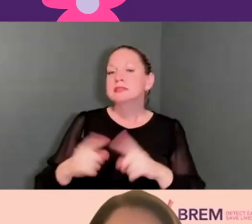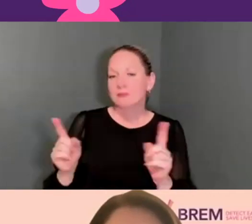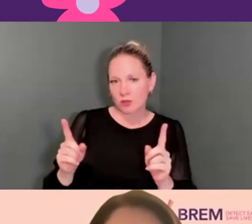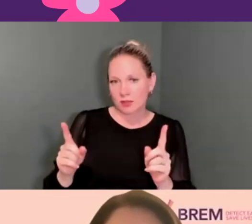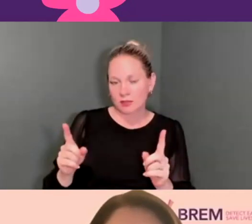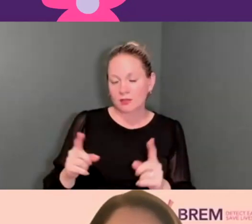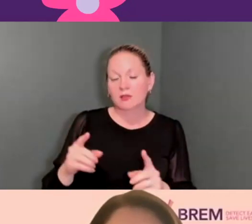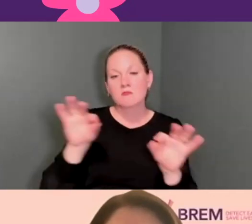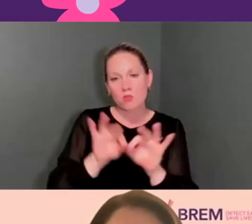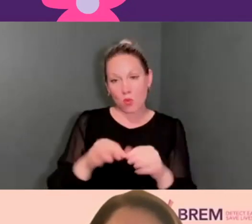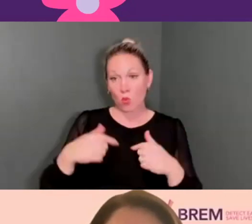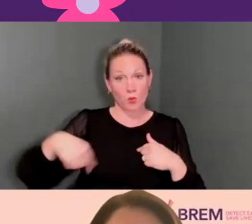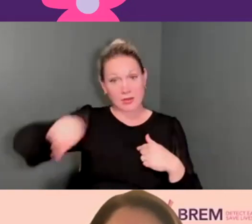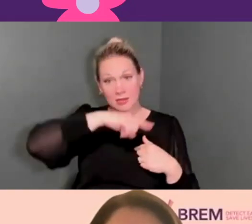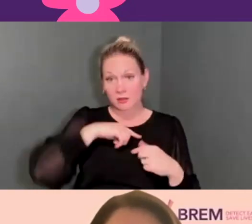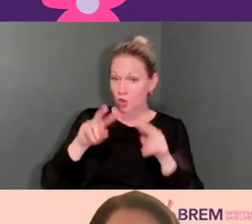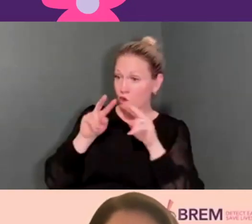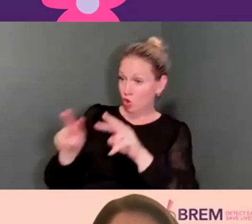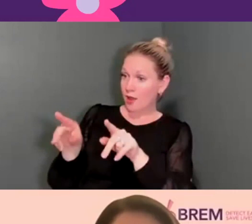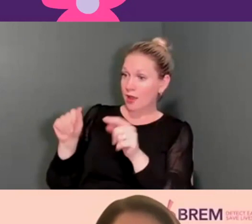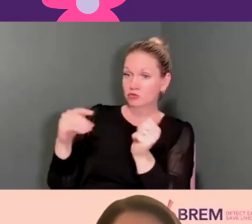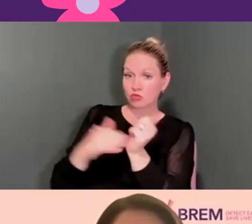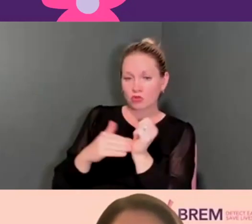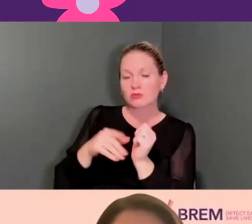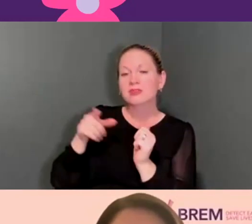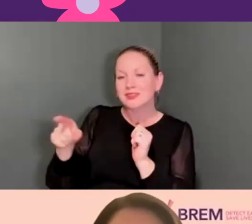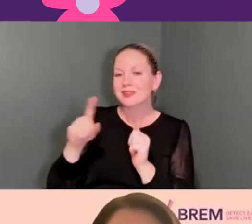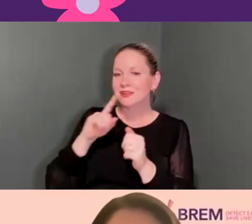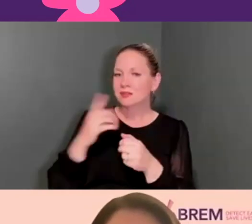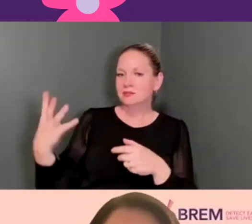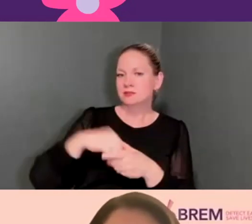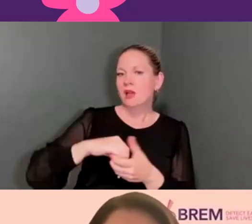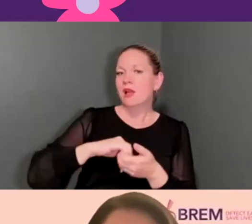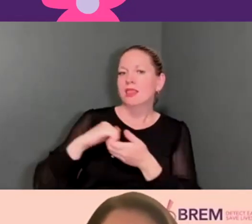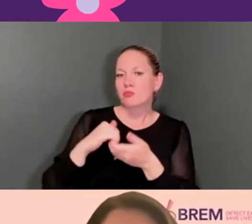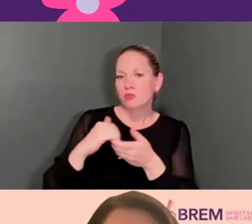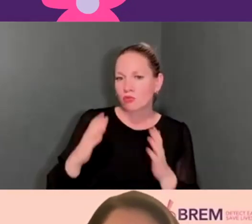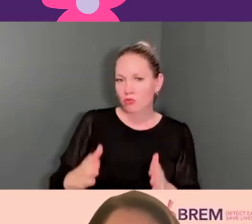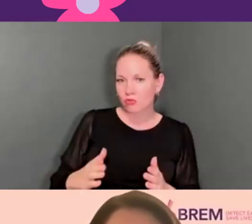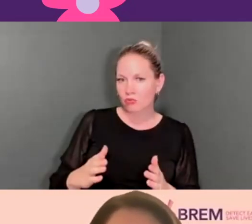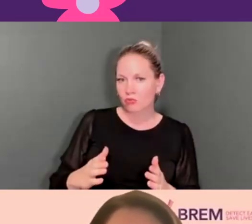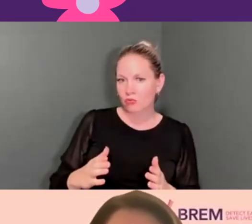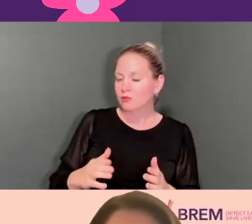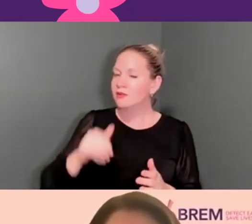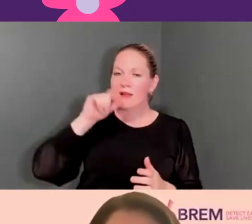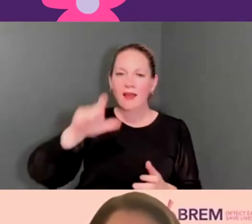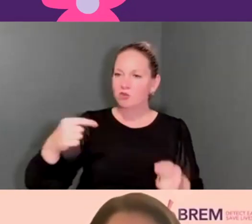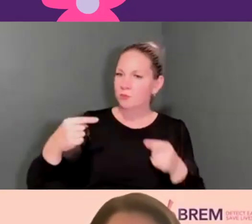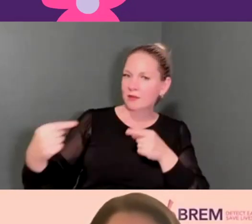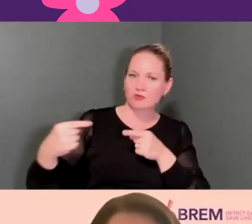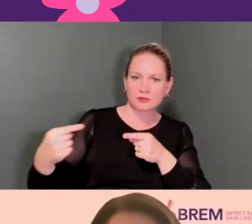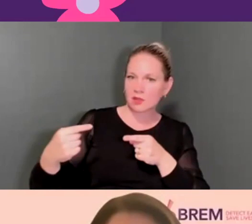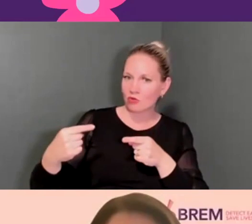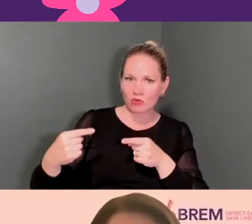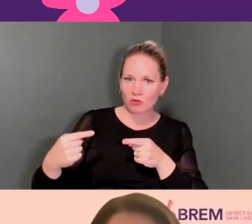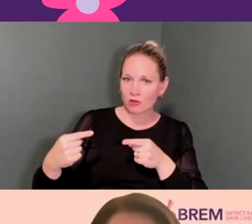doctor as a collaborator and someone that you can partner with. It doesn't have to be adversarial. And for many,